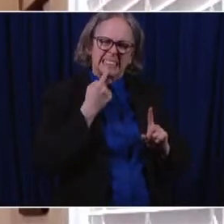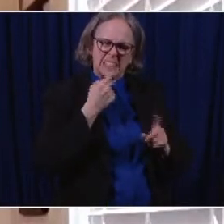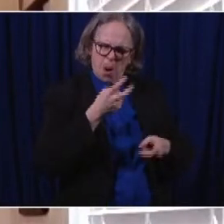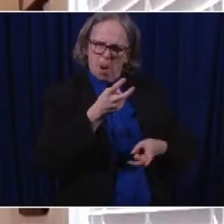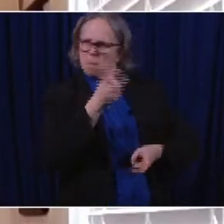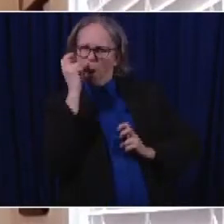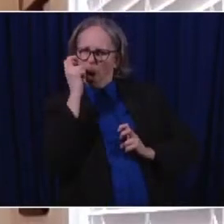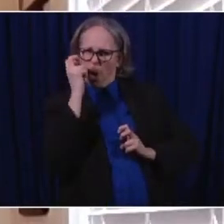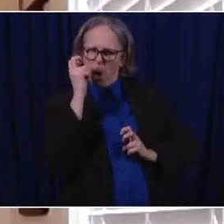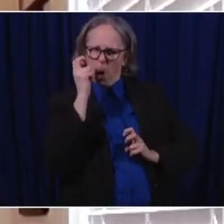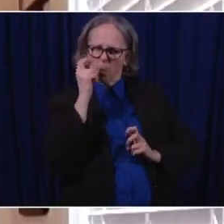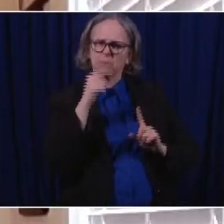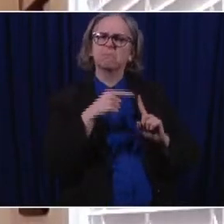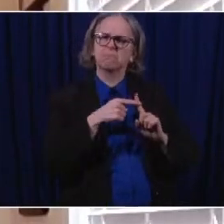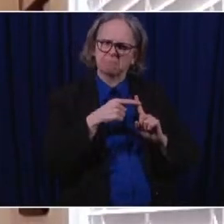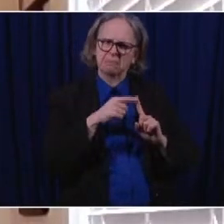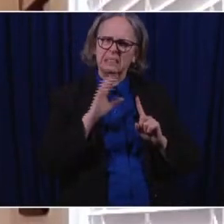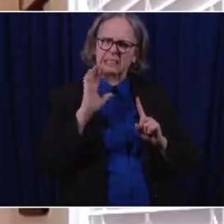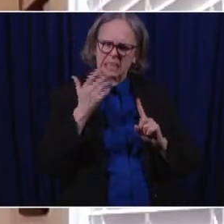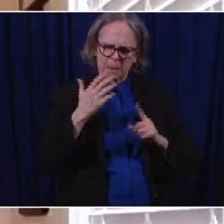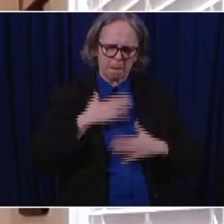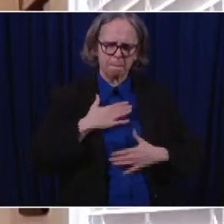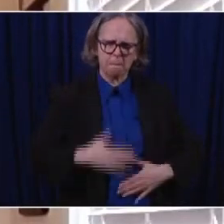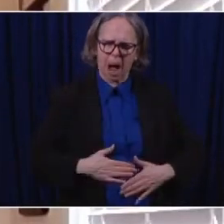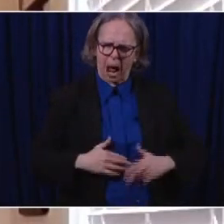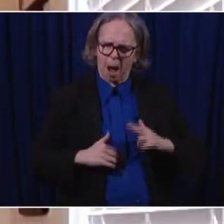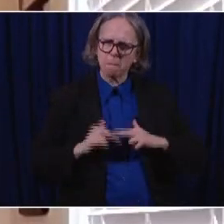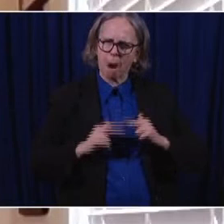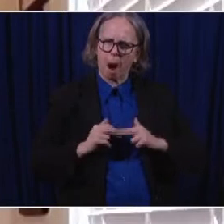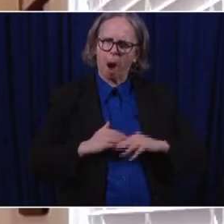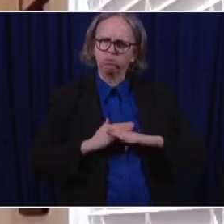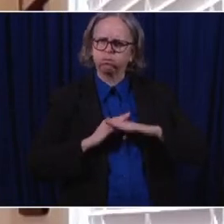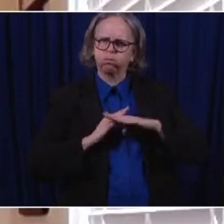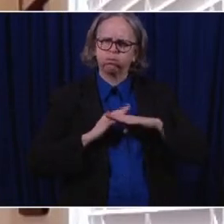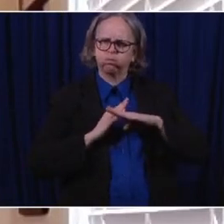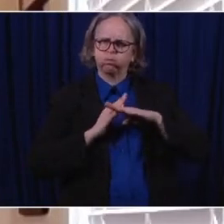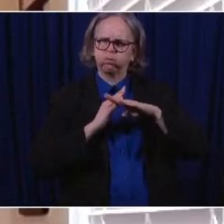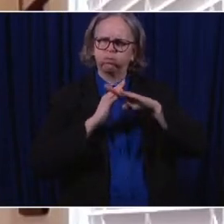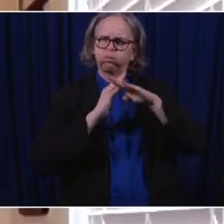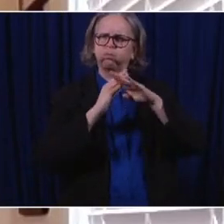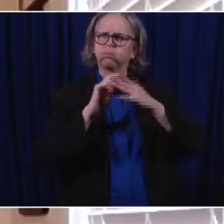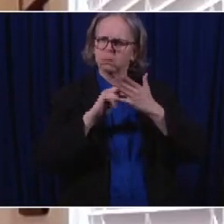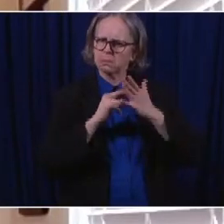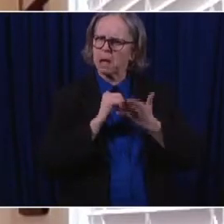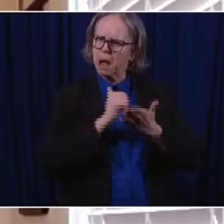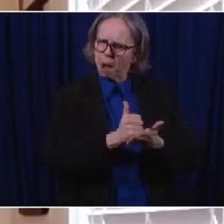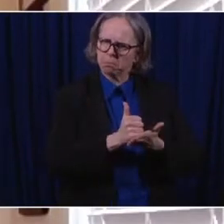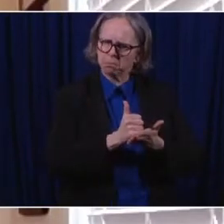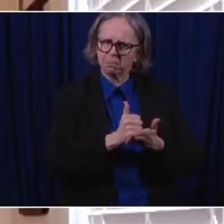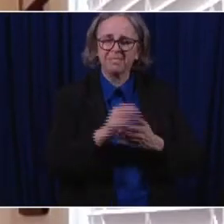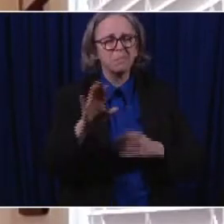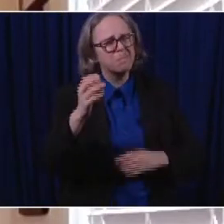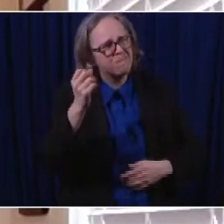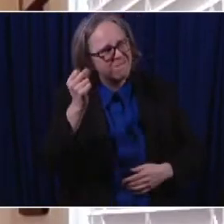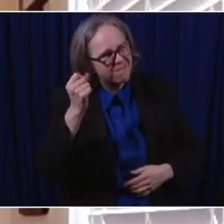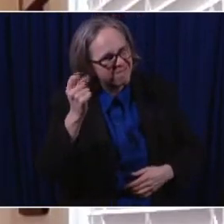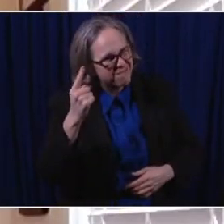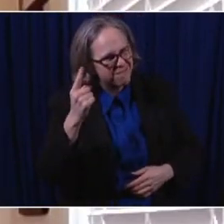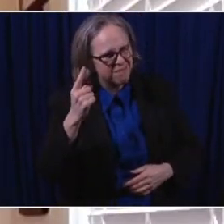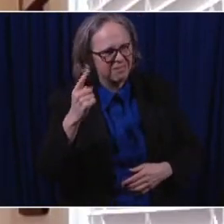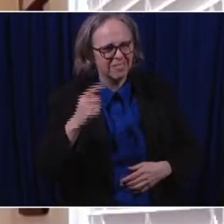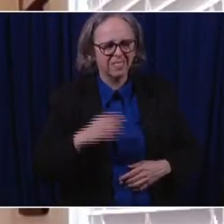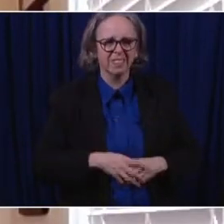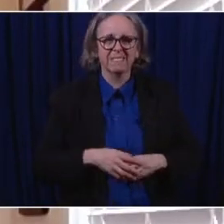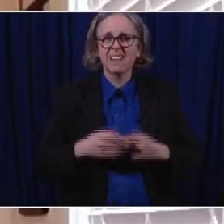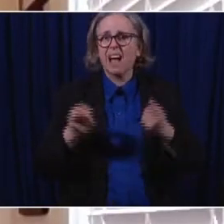a good while. But here's the problem. If we just rely on illness, we,